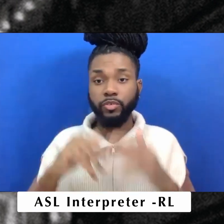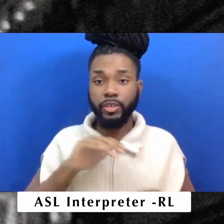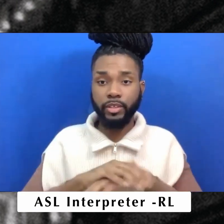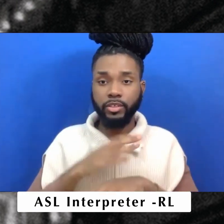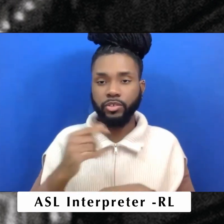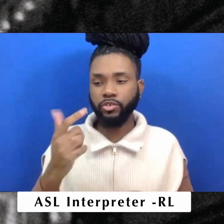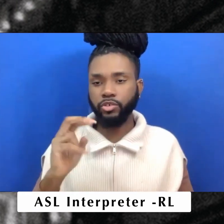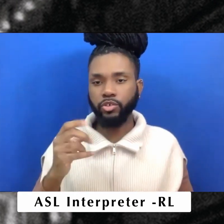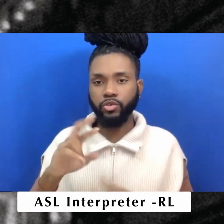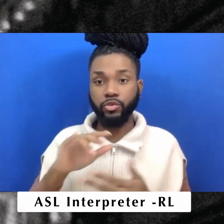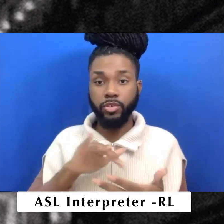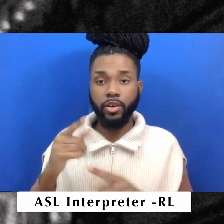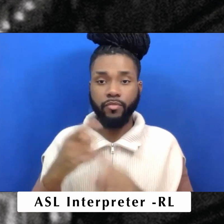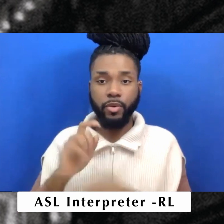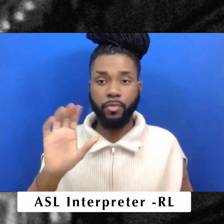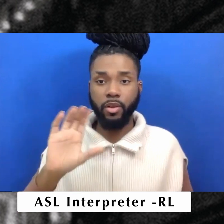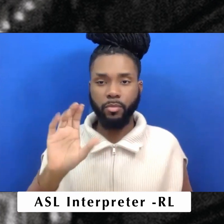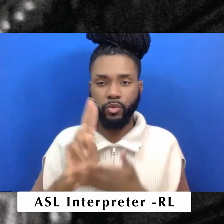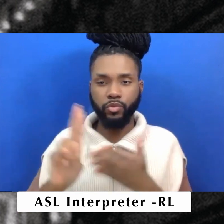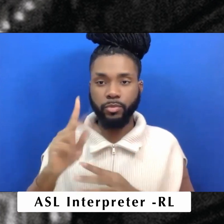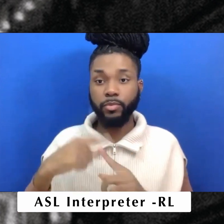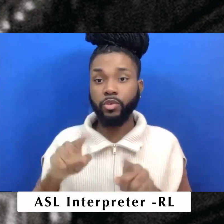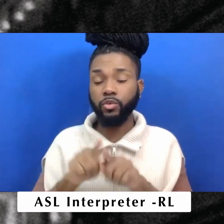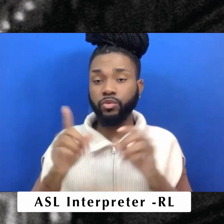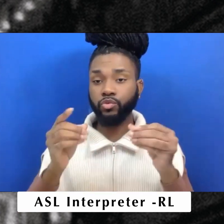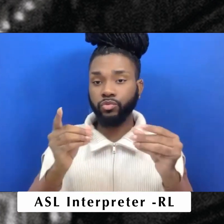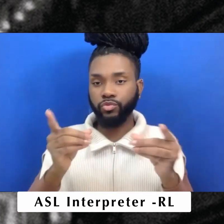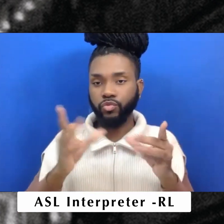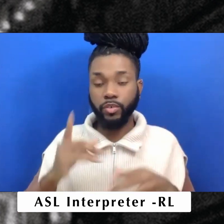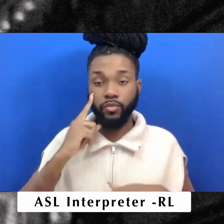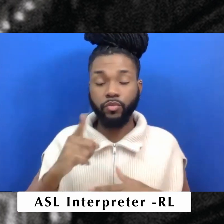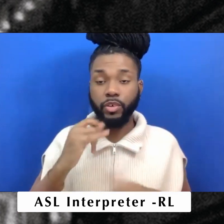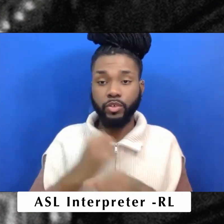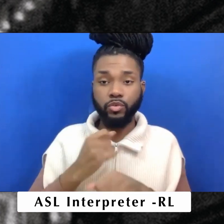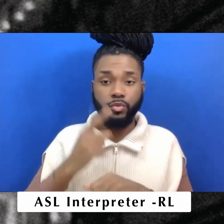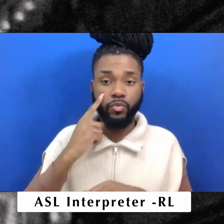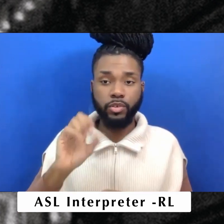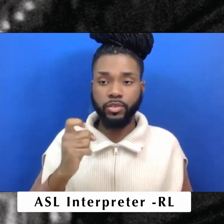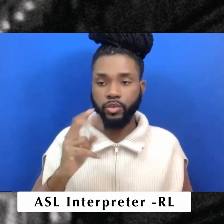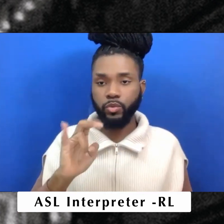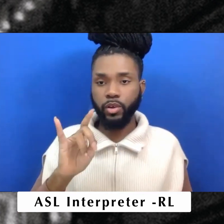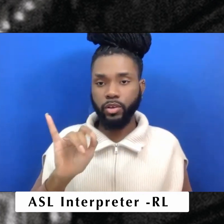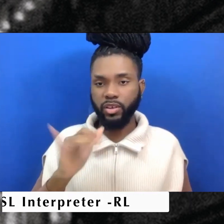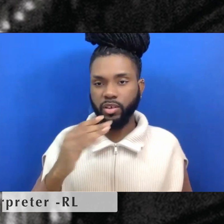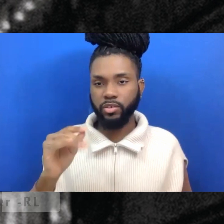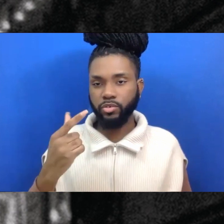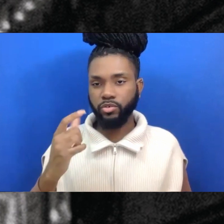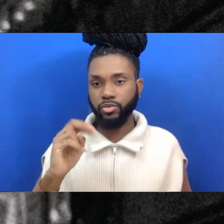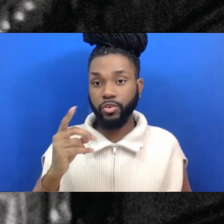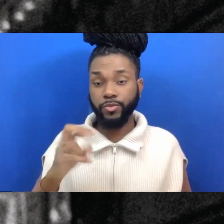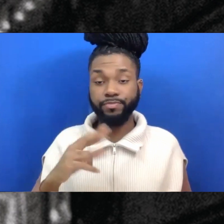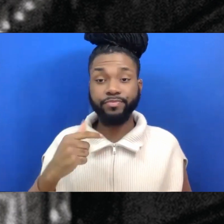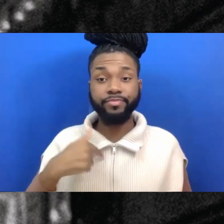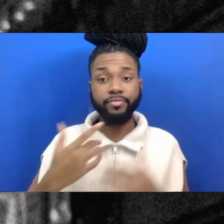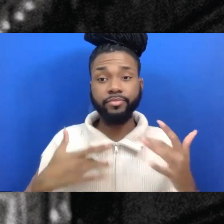Columbia University and the director of the Institute for the Study of Sexuality and Gender. I am